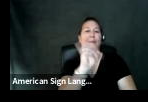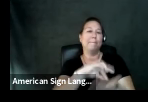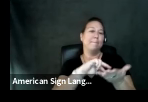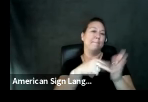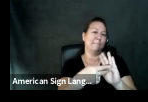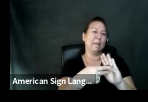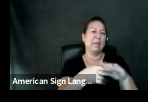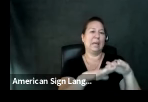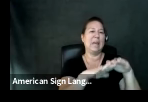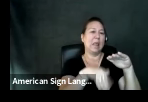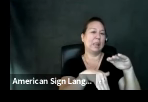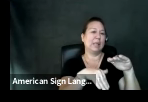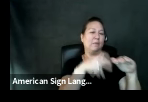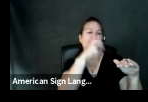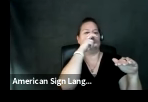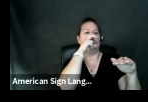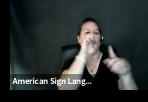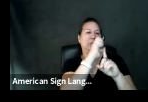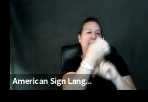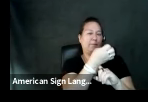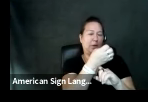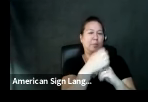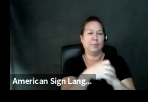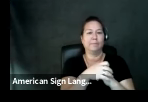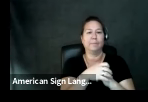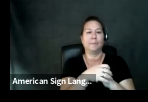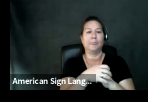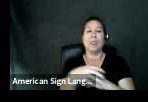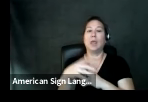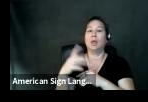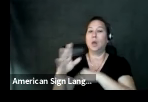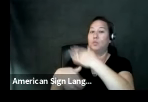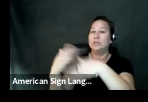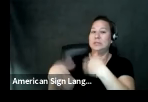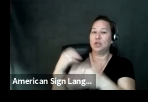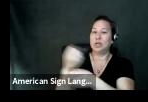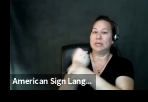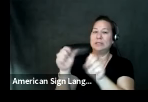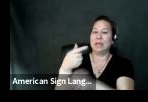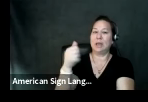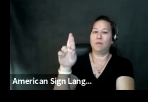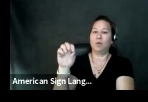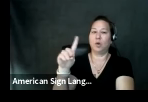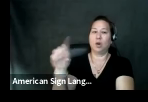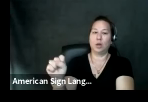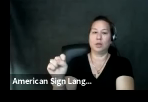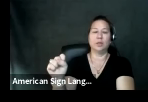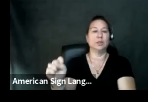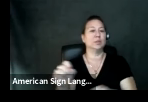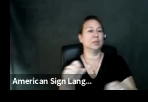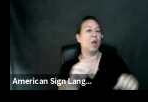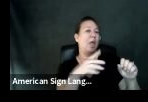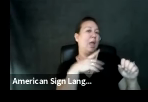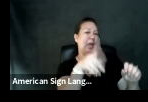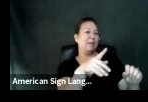Environment. There's the procedural safeguards. There's also a glossary of terms, and then these are